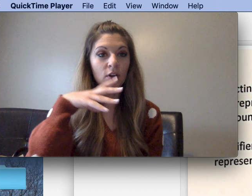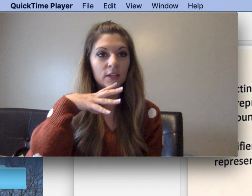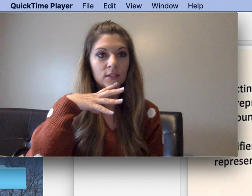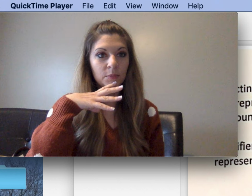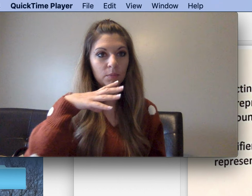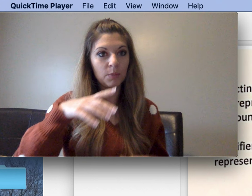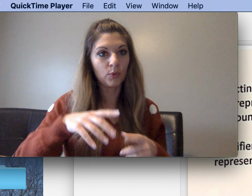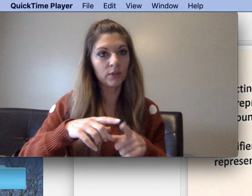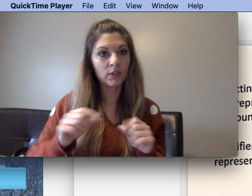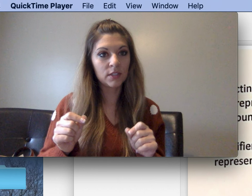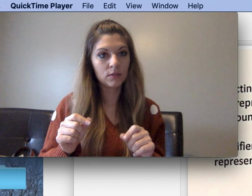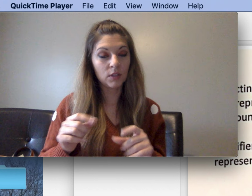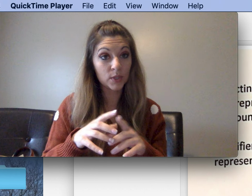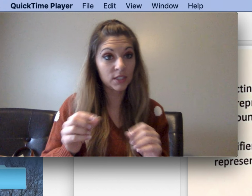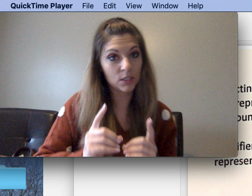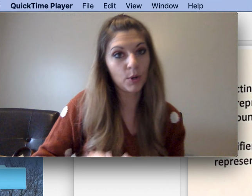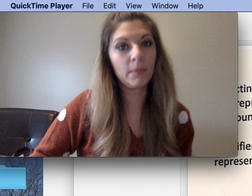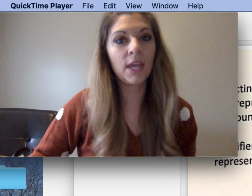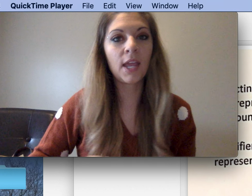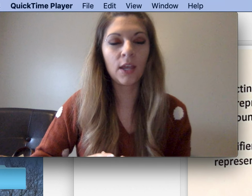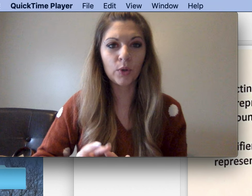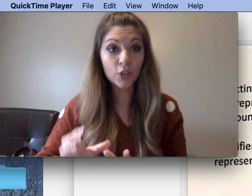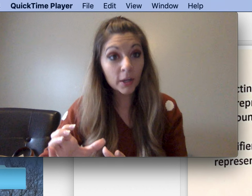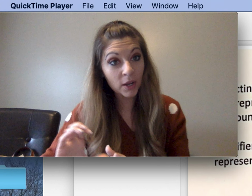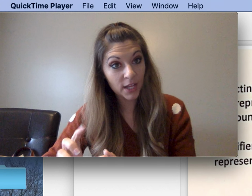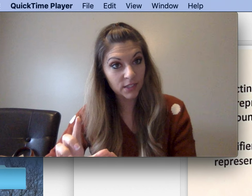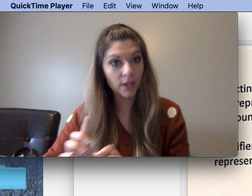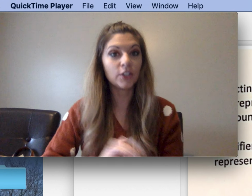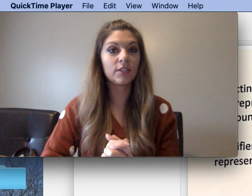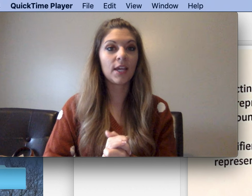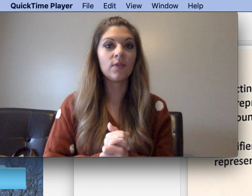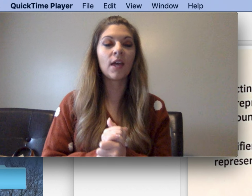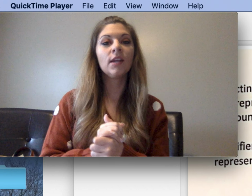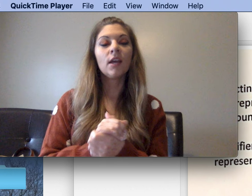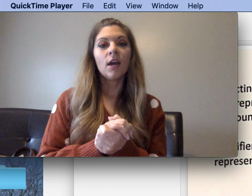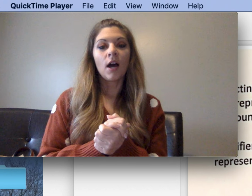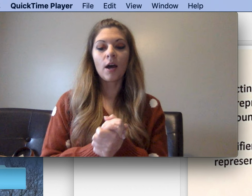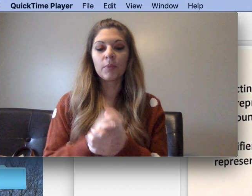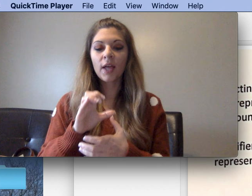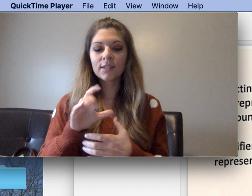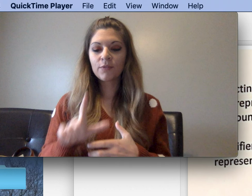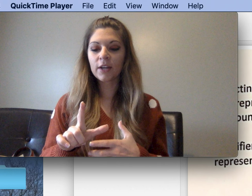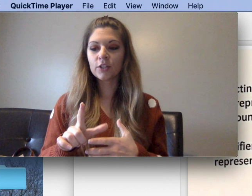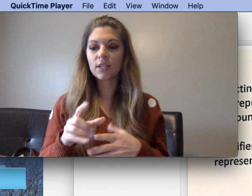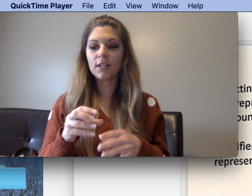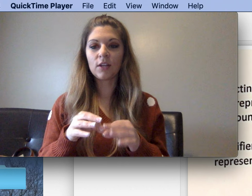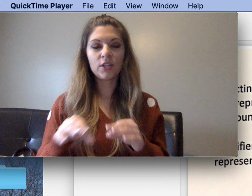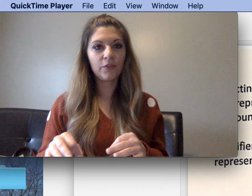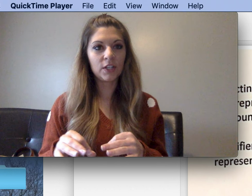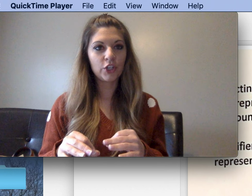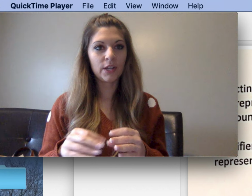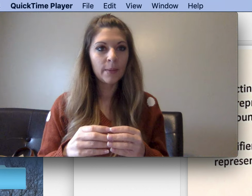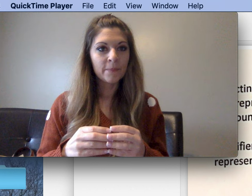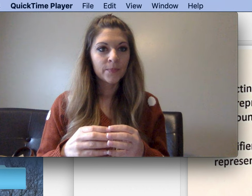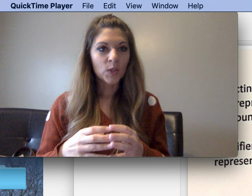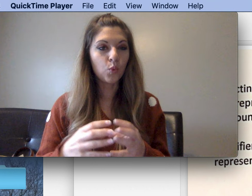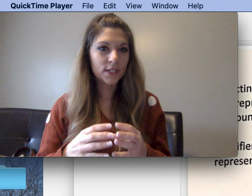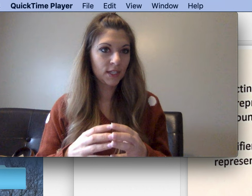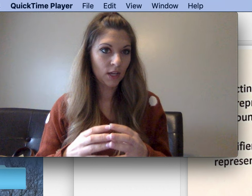I was talking to some of the people in the linguistics department, and we were talking about classifiers, and that classifiers and their